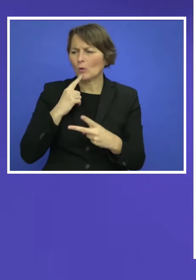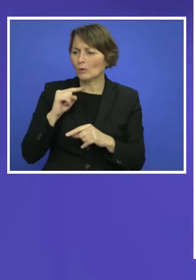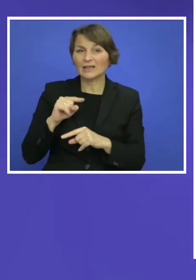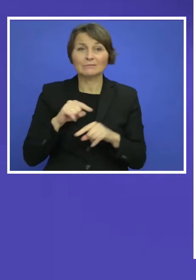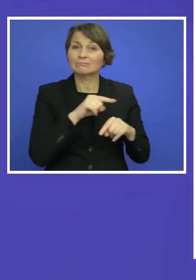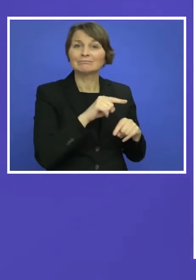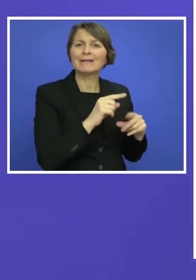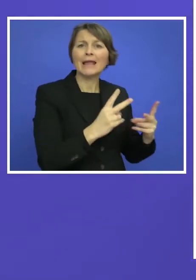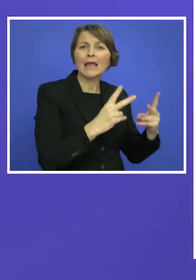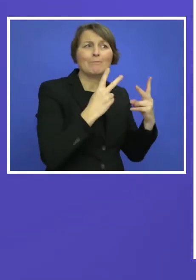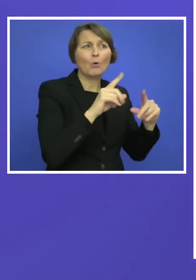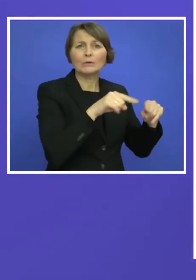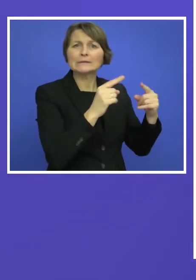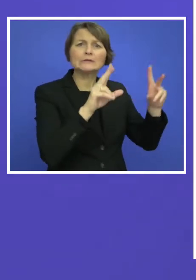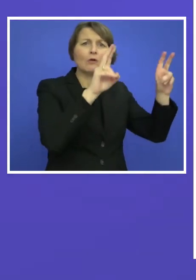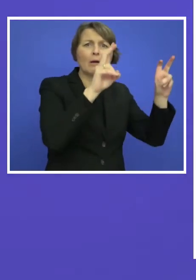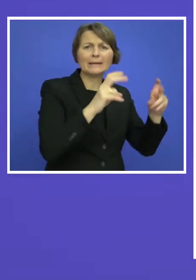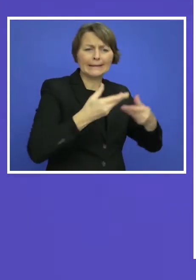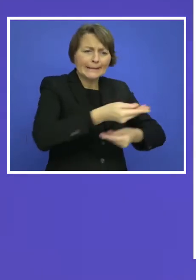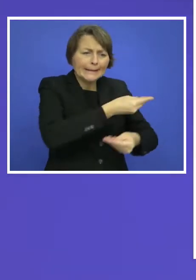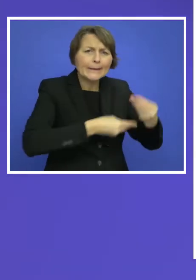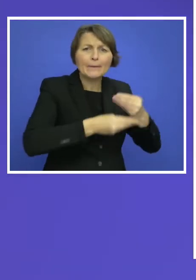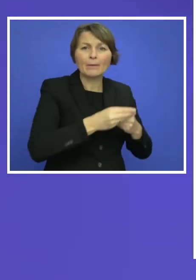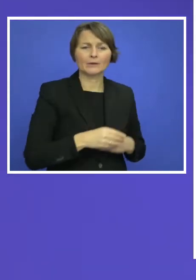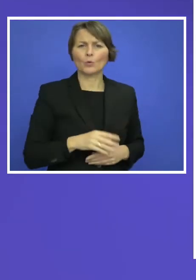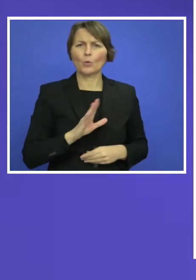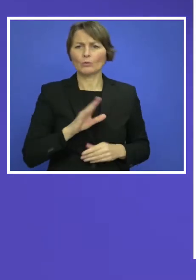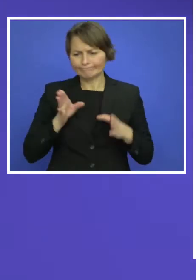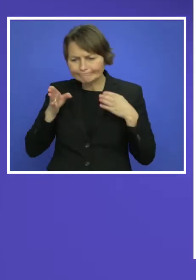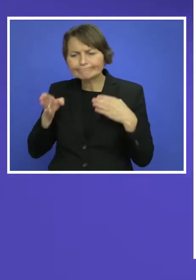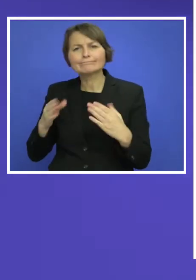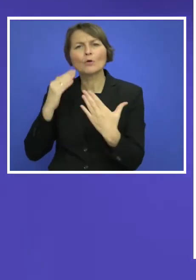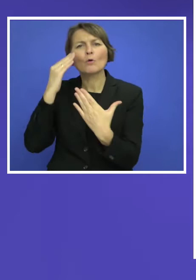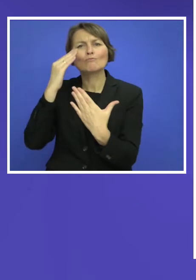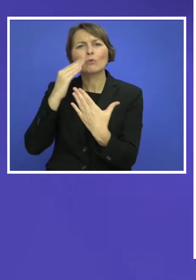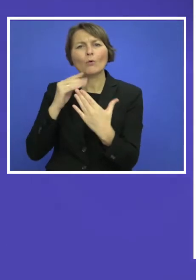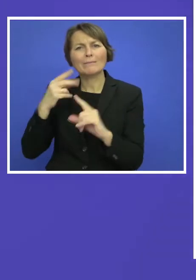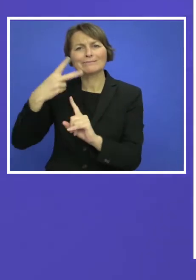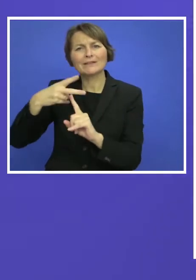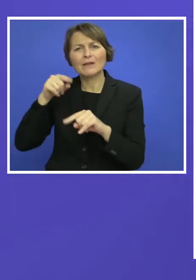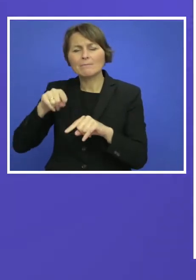economic discussion programs. So there is a big stereotyping